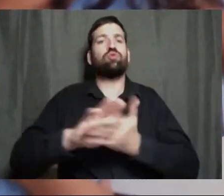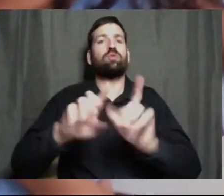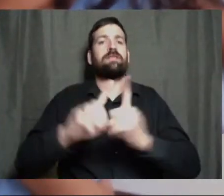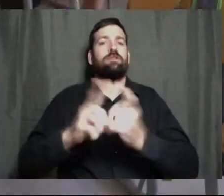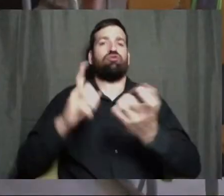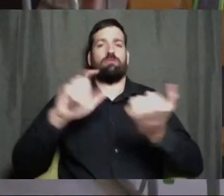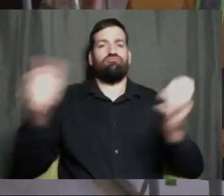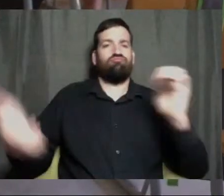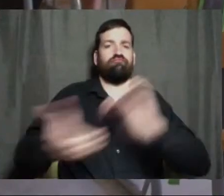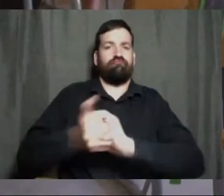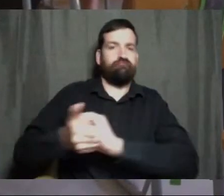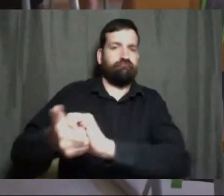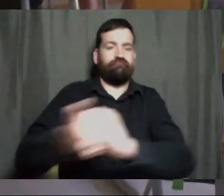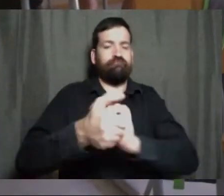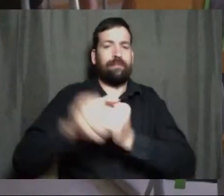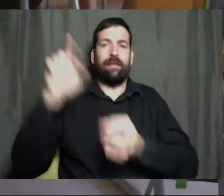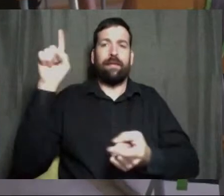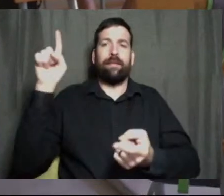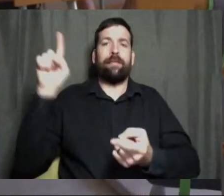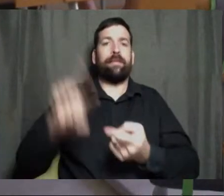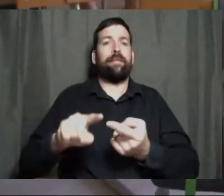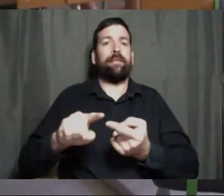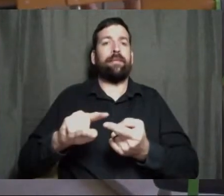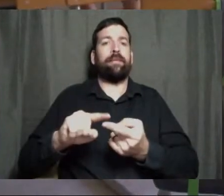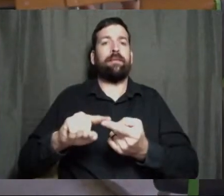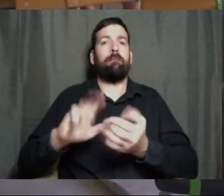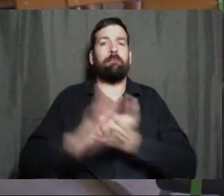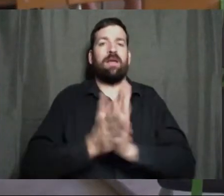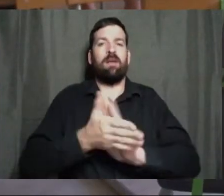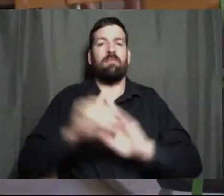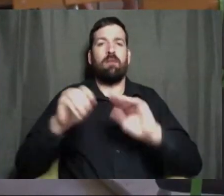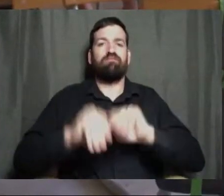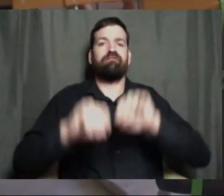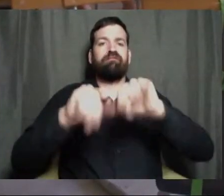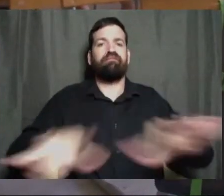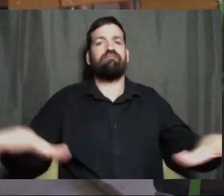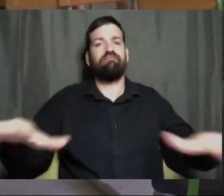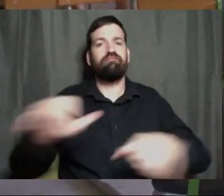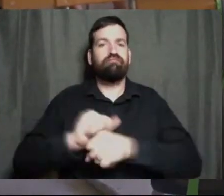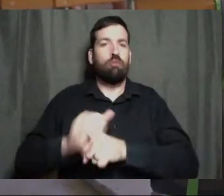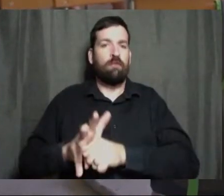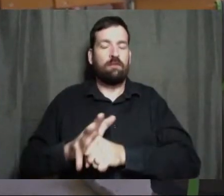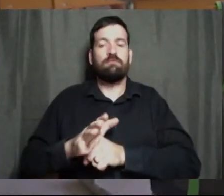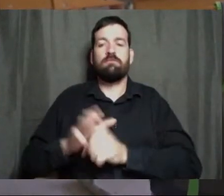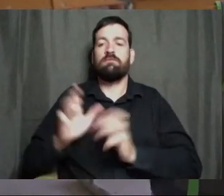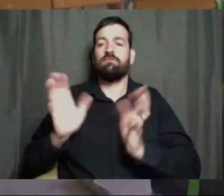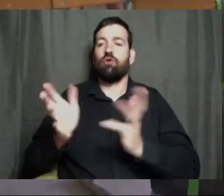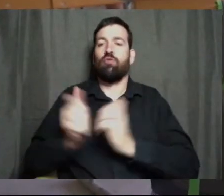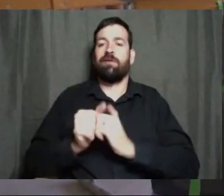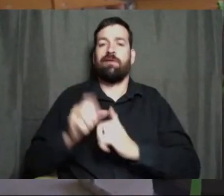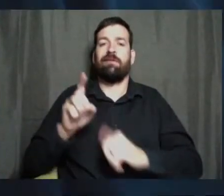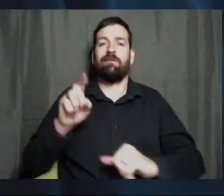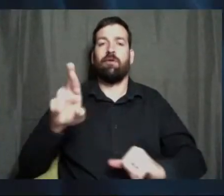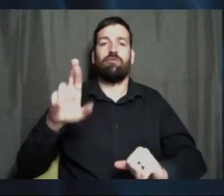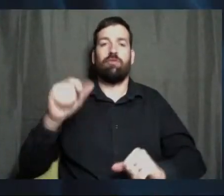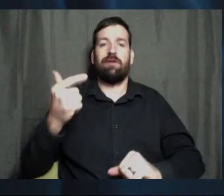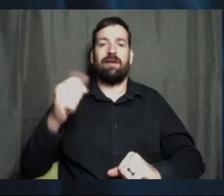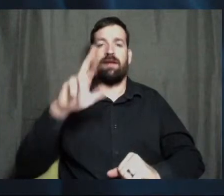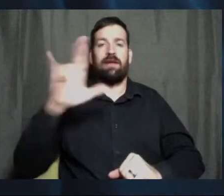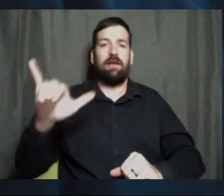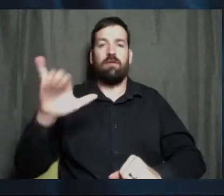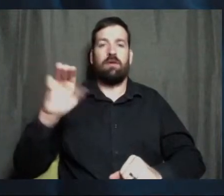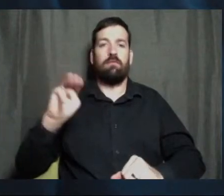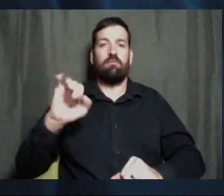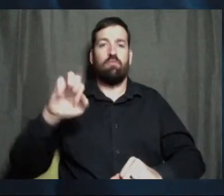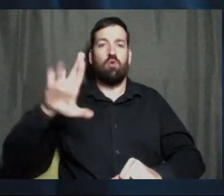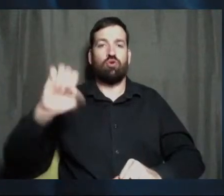the chance of them becoming a super spreader environment. We're going to talk with Dr. Gary Morsch and how he helped advise schools, also how